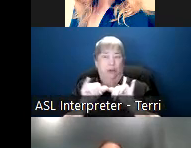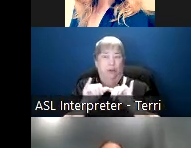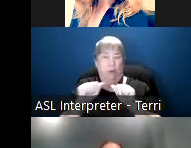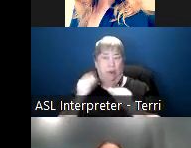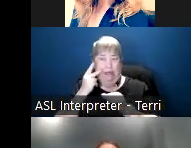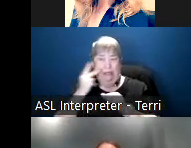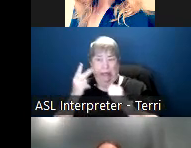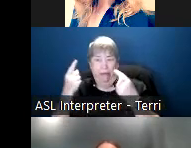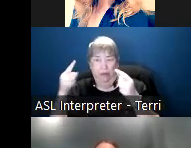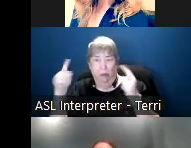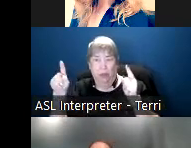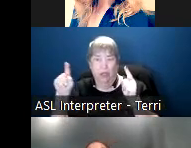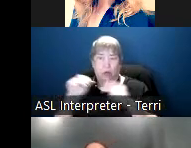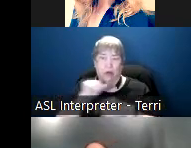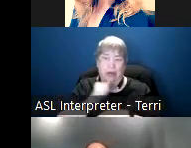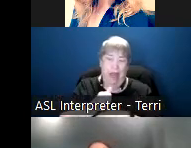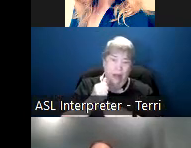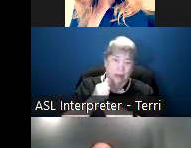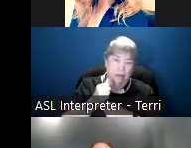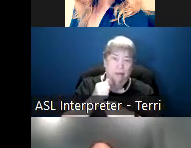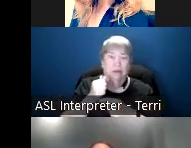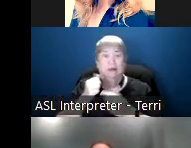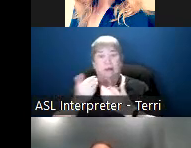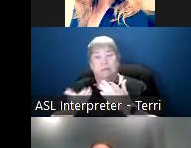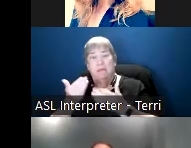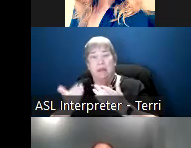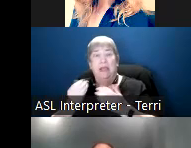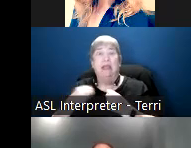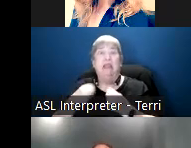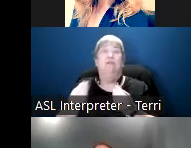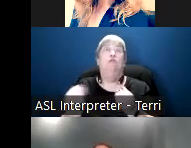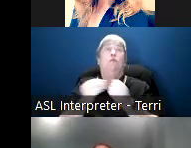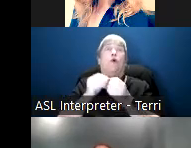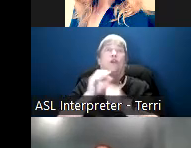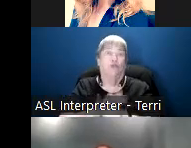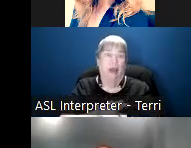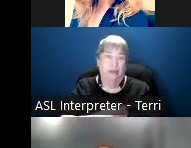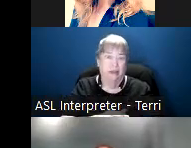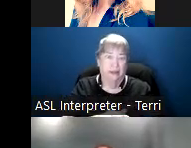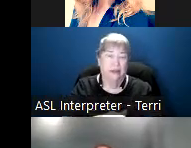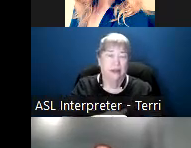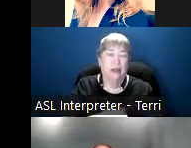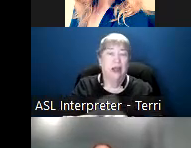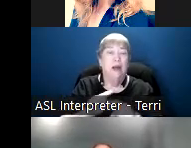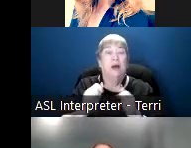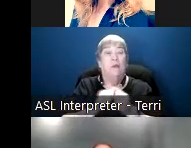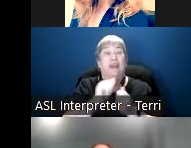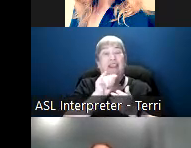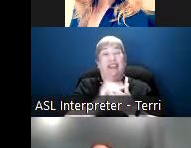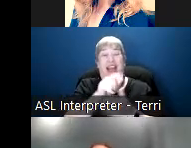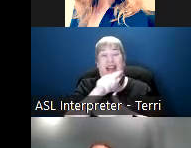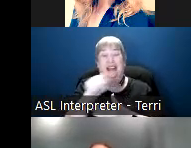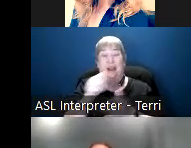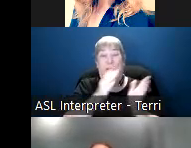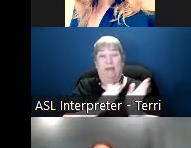more stress to your plate, then maybe you don't want to do that. Try something else. The thing with the self-care action plan is that it's supposed to